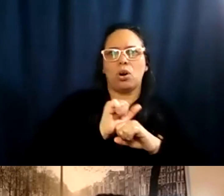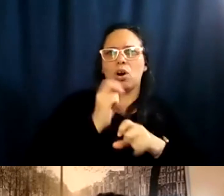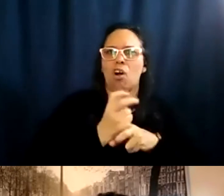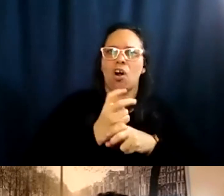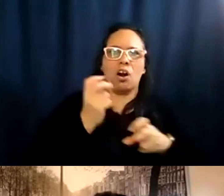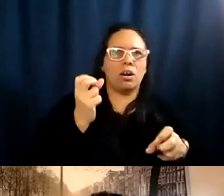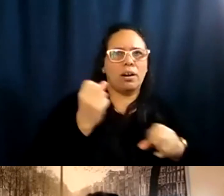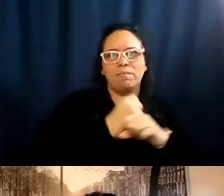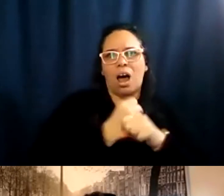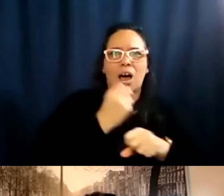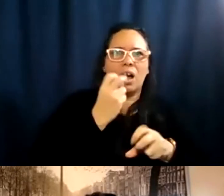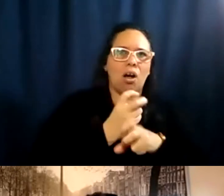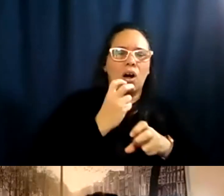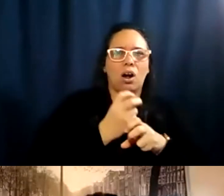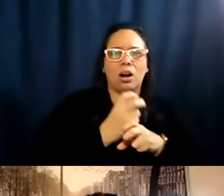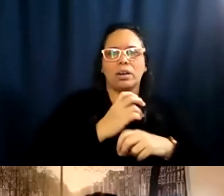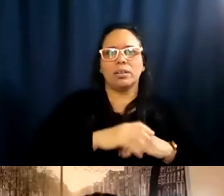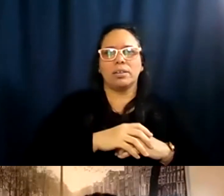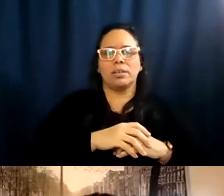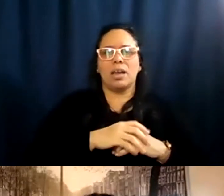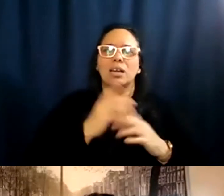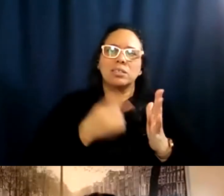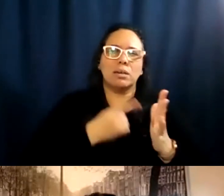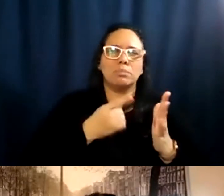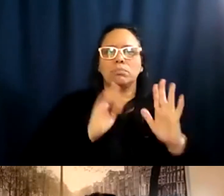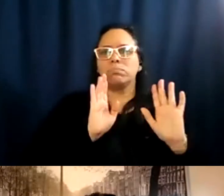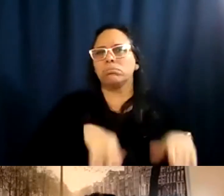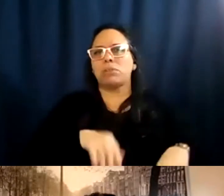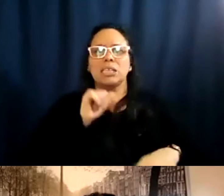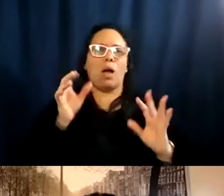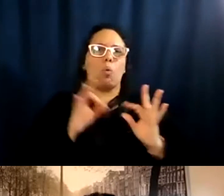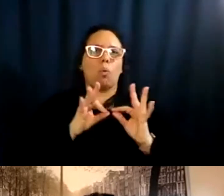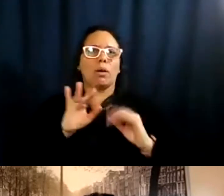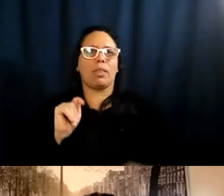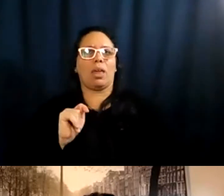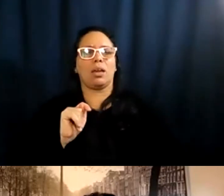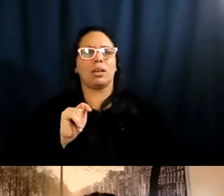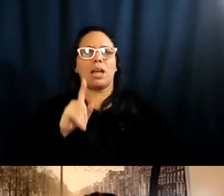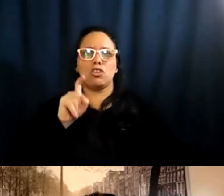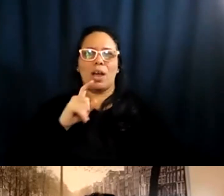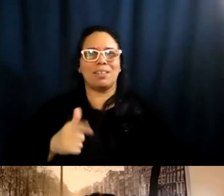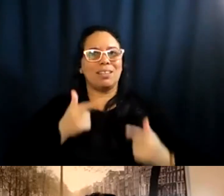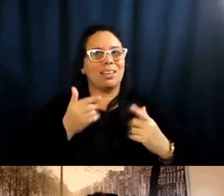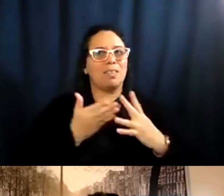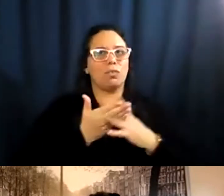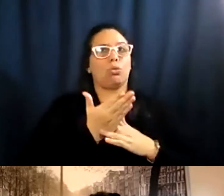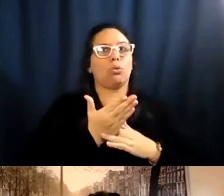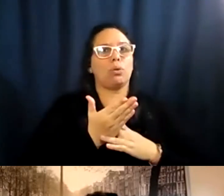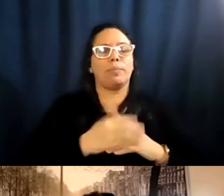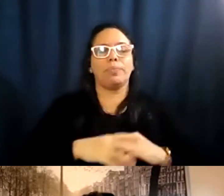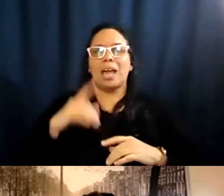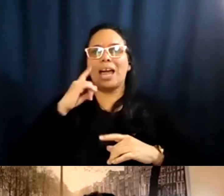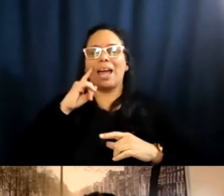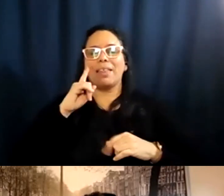And sometimes we're taught that it's not even worth it. Sometimes it's taught that this is just a fact of life and you just have to live through it. I think about Hasan